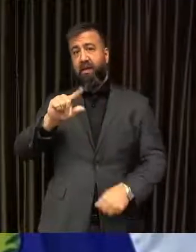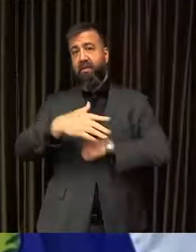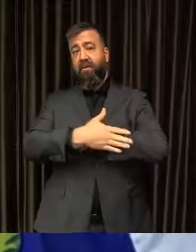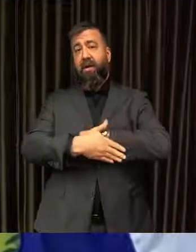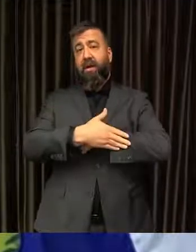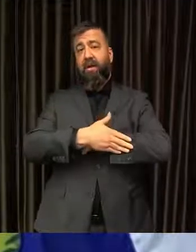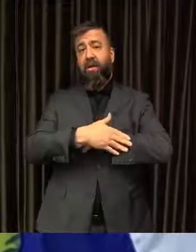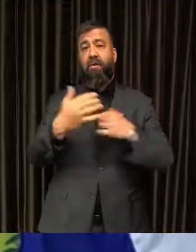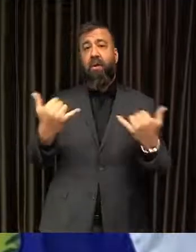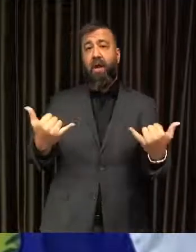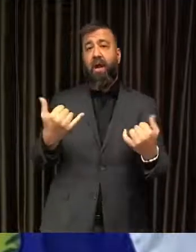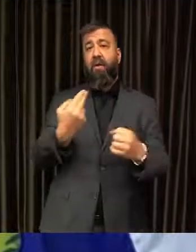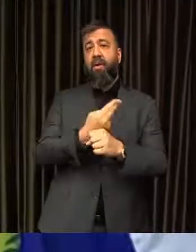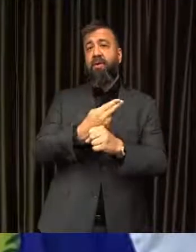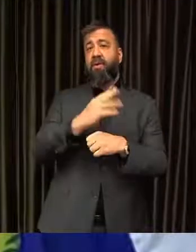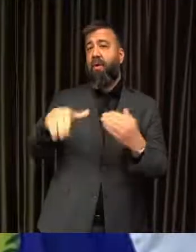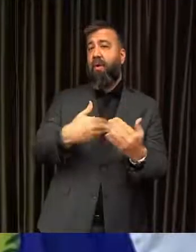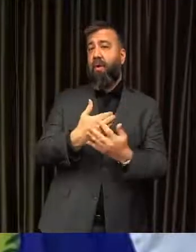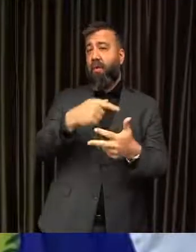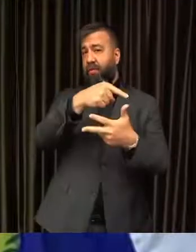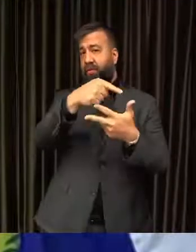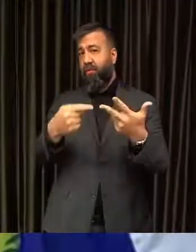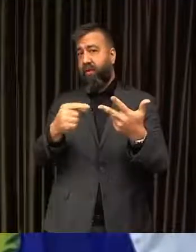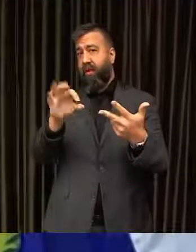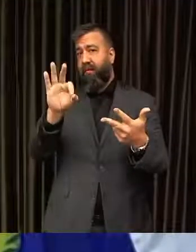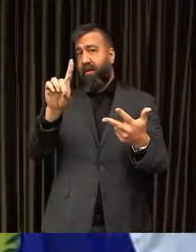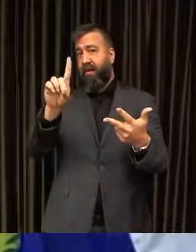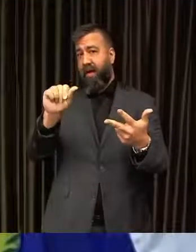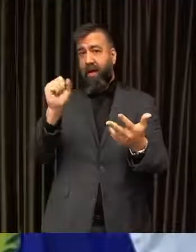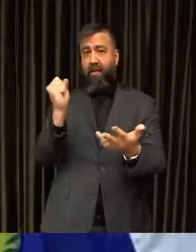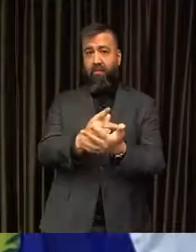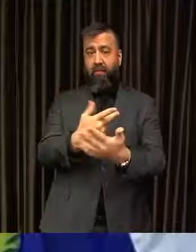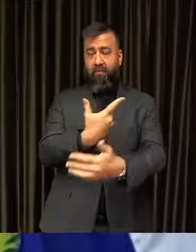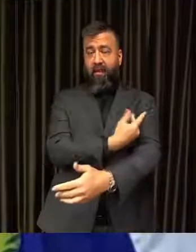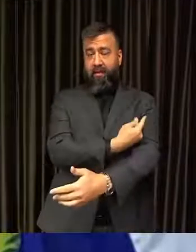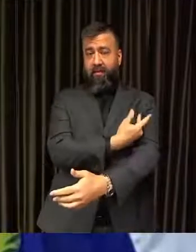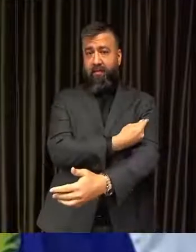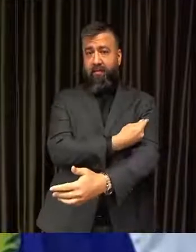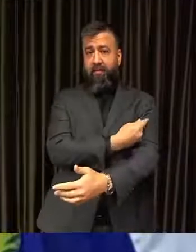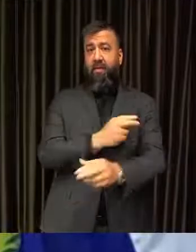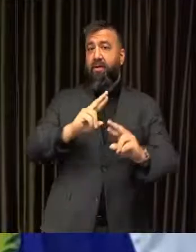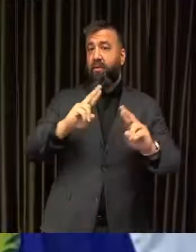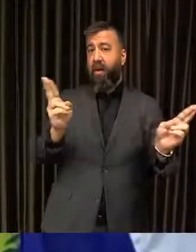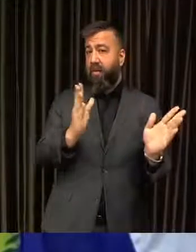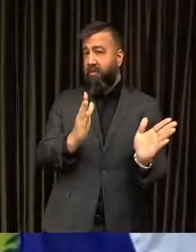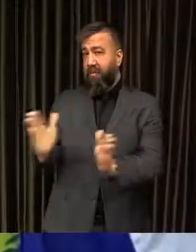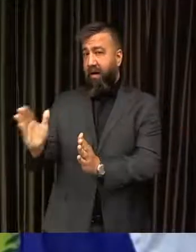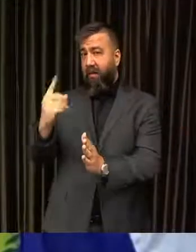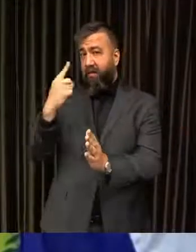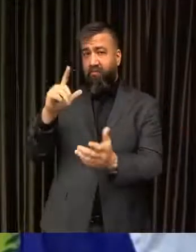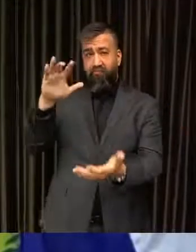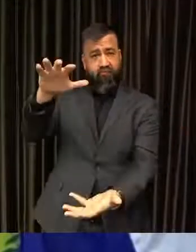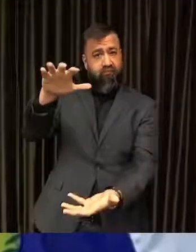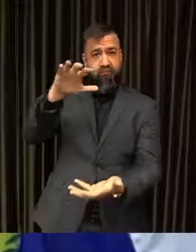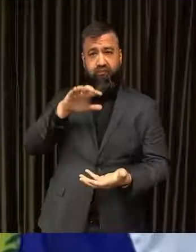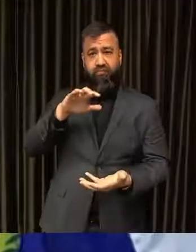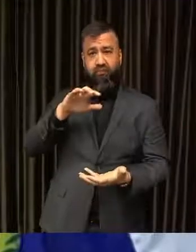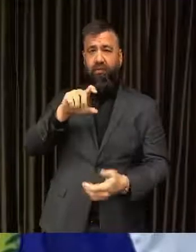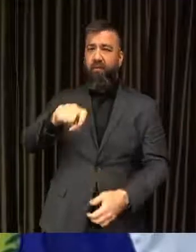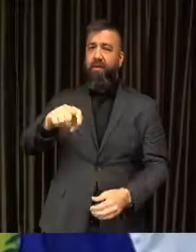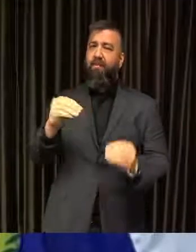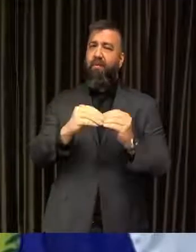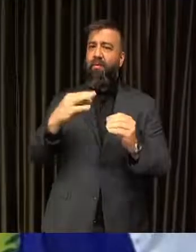currently using all 3 FDA-approved vaccines. To prepare for the vaccine surge, we will need more volunteers to help